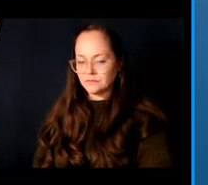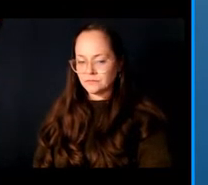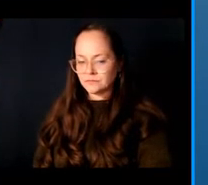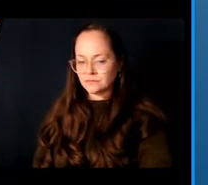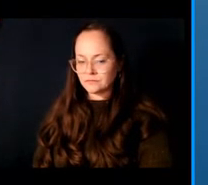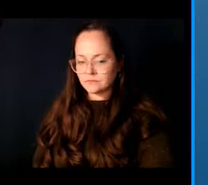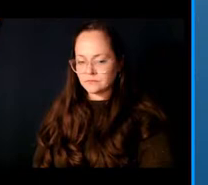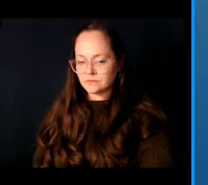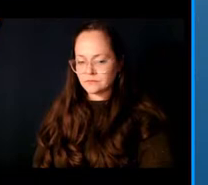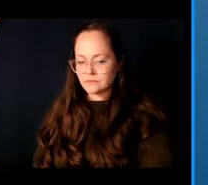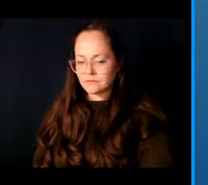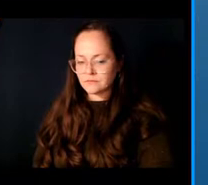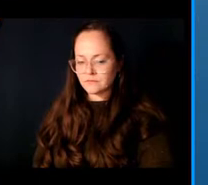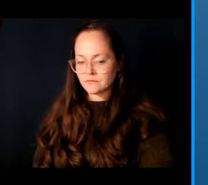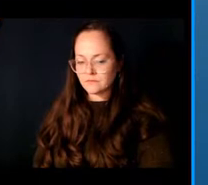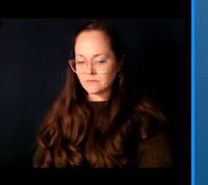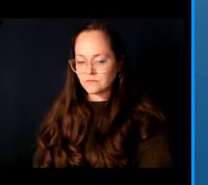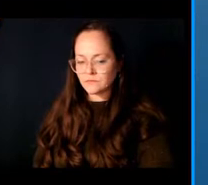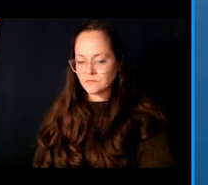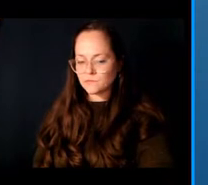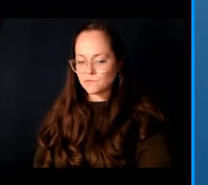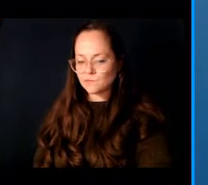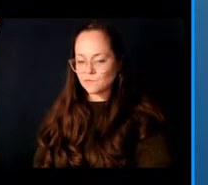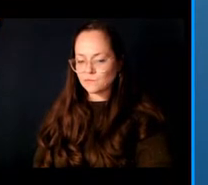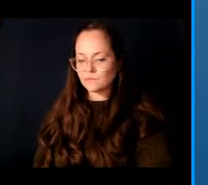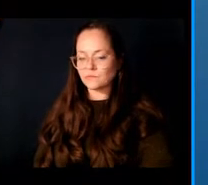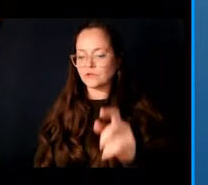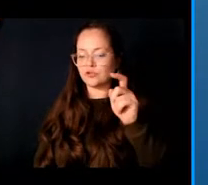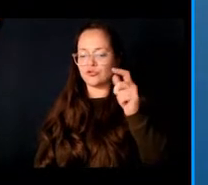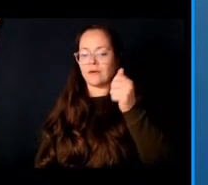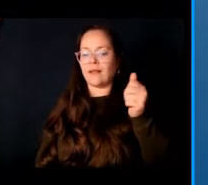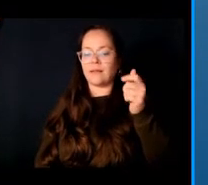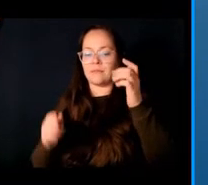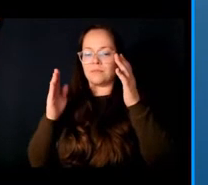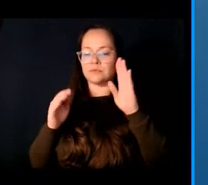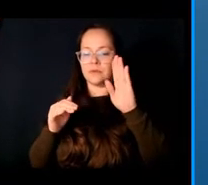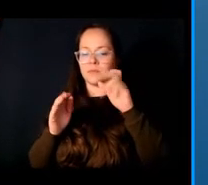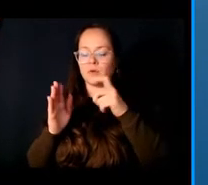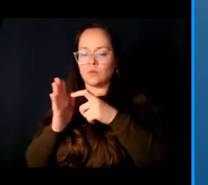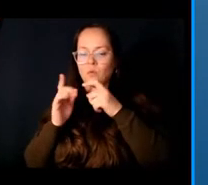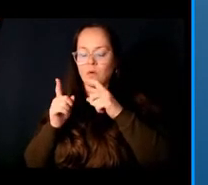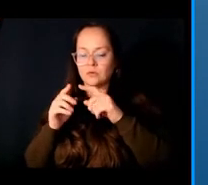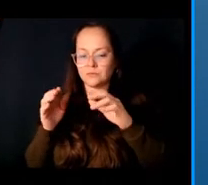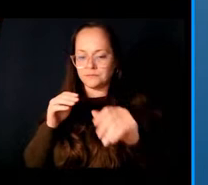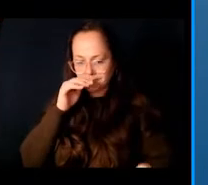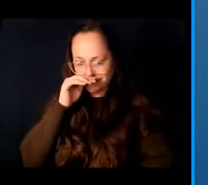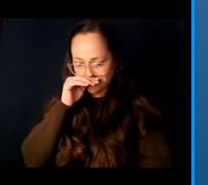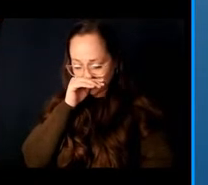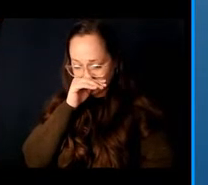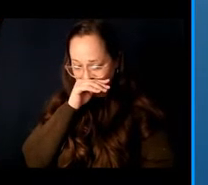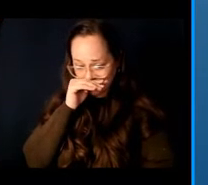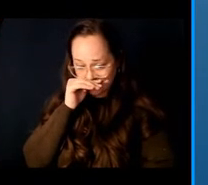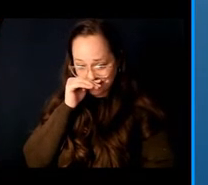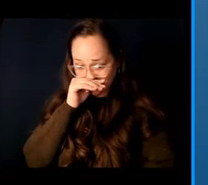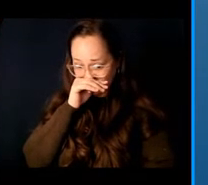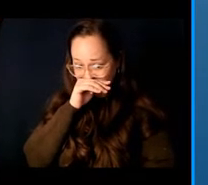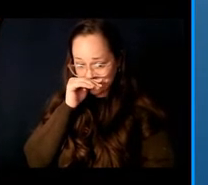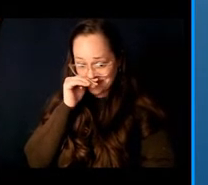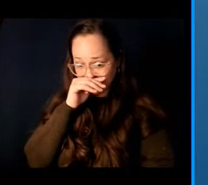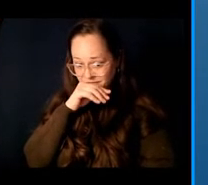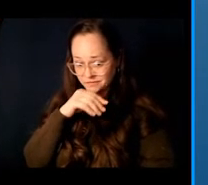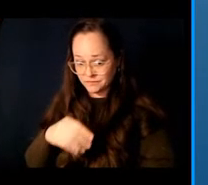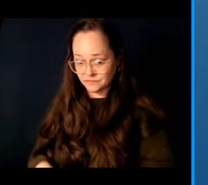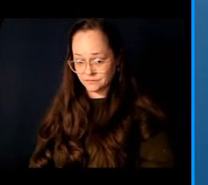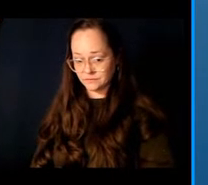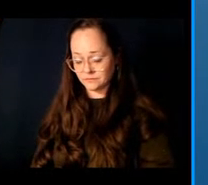of the state's delegate selection process shall any person be required to pay apostrophe no person shall participate in the nominating process